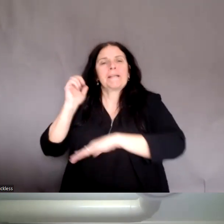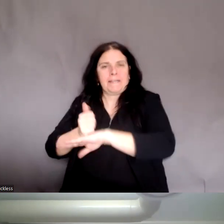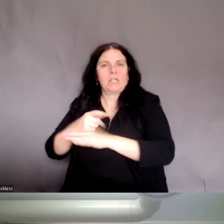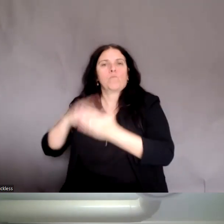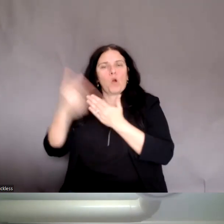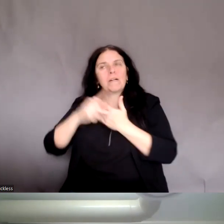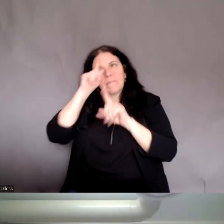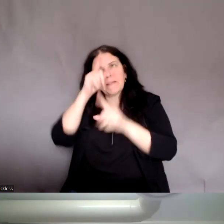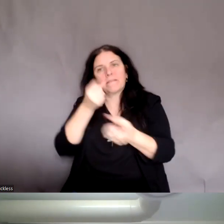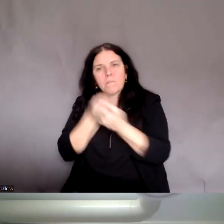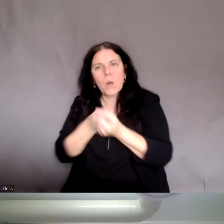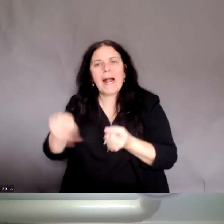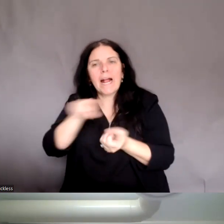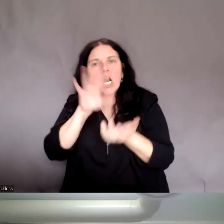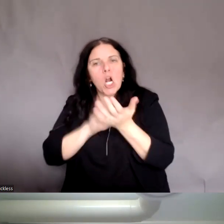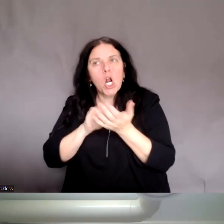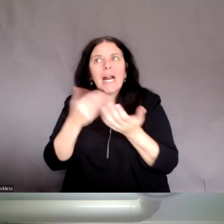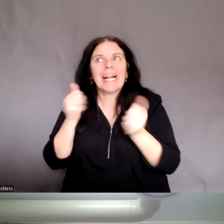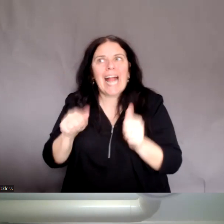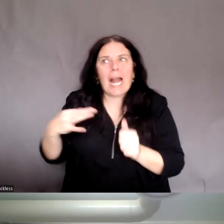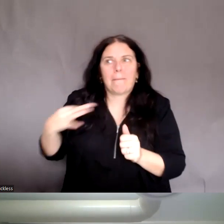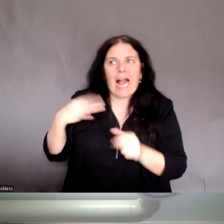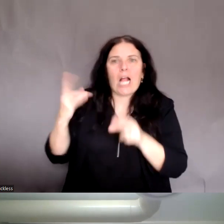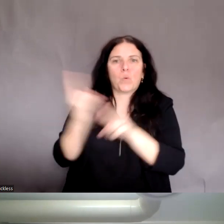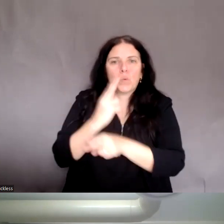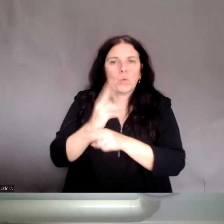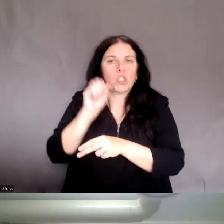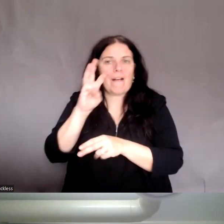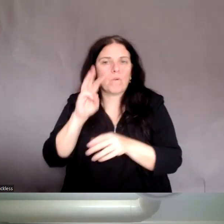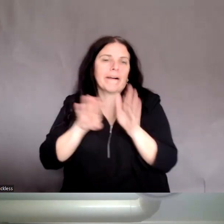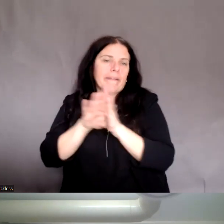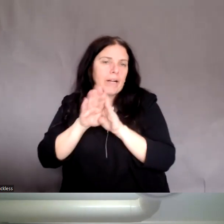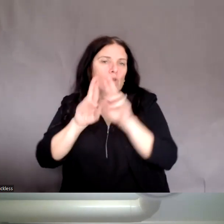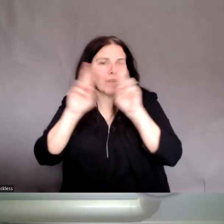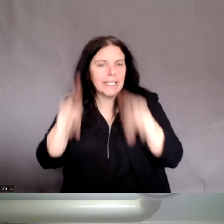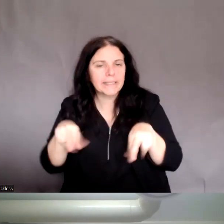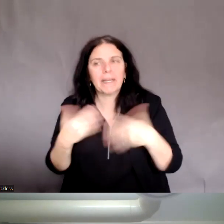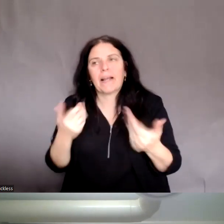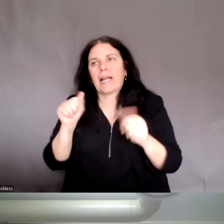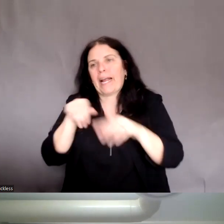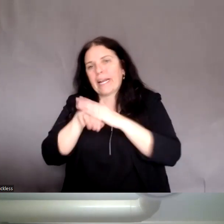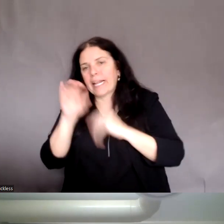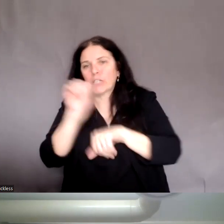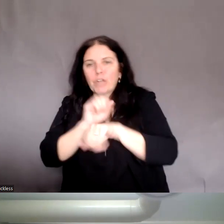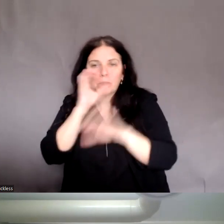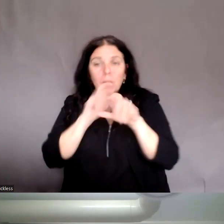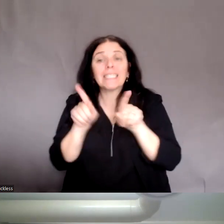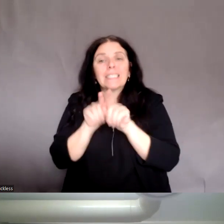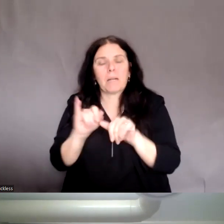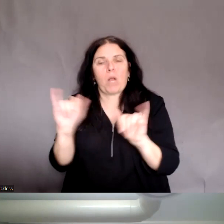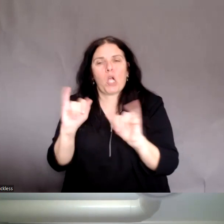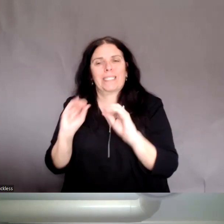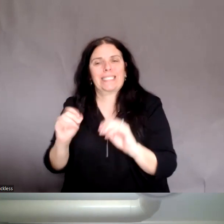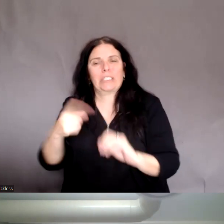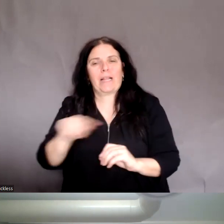and have learners be able to use software to make resumes, go online, but also teach them good